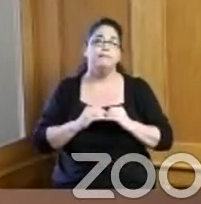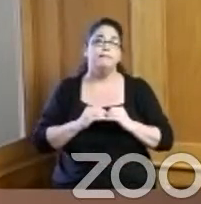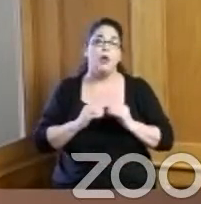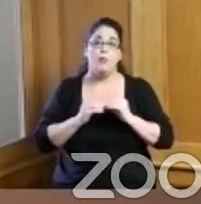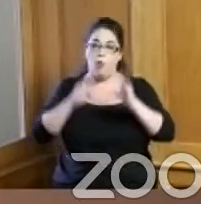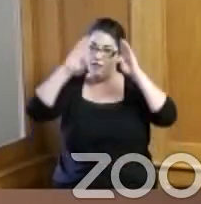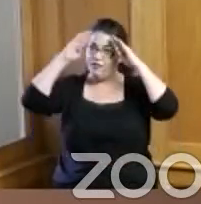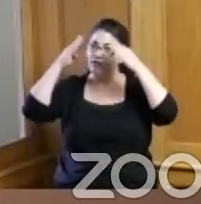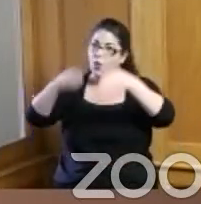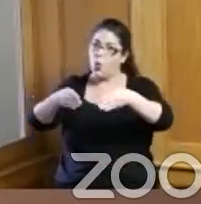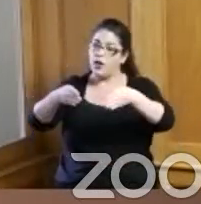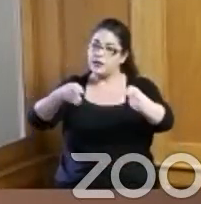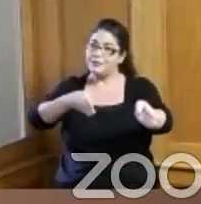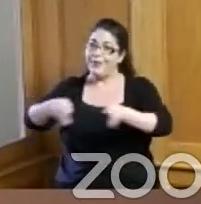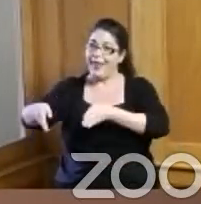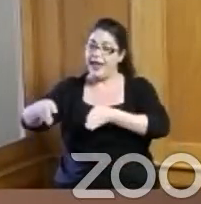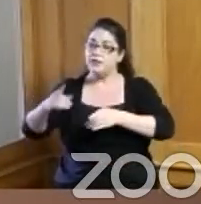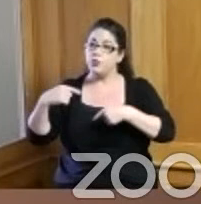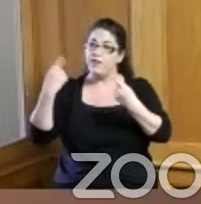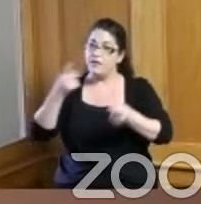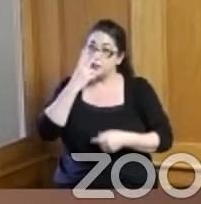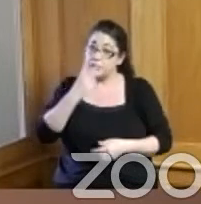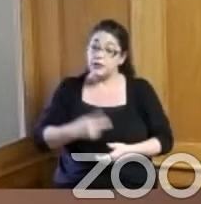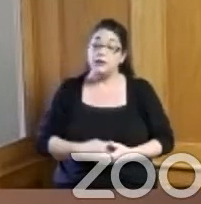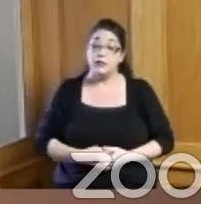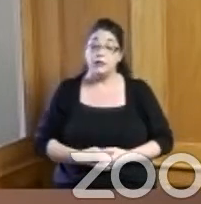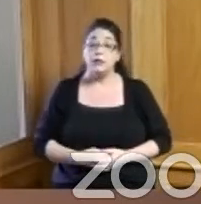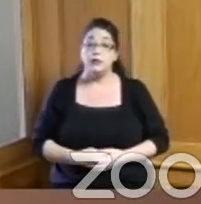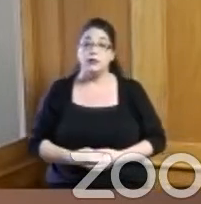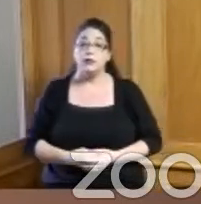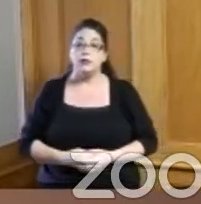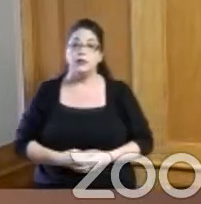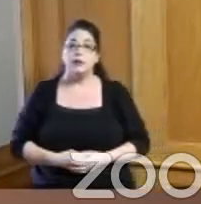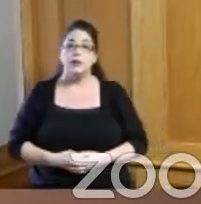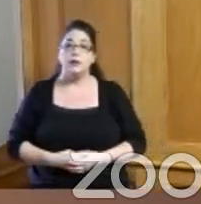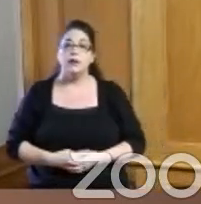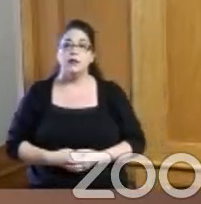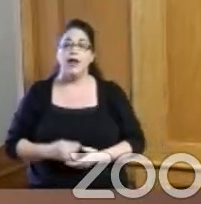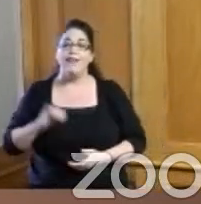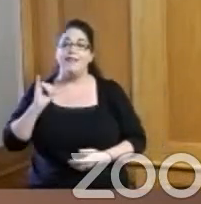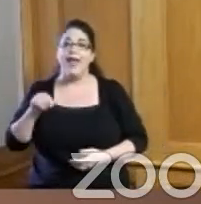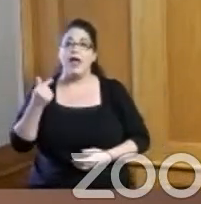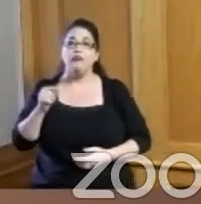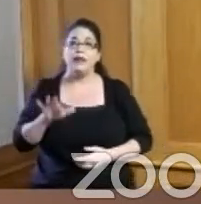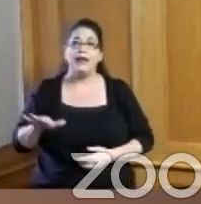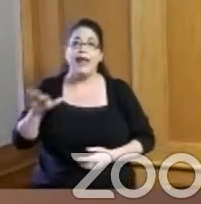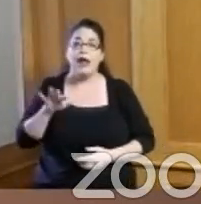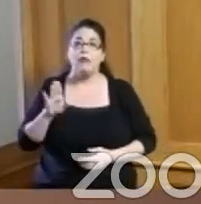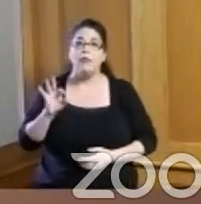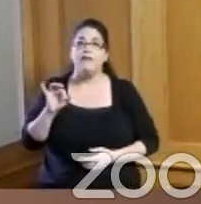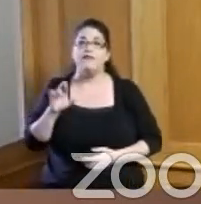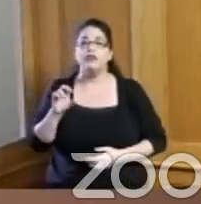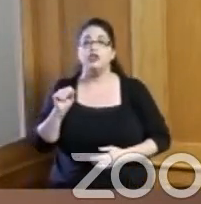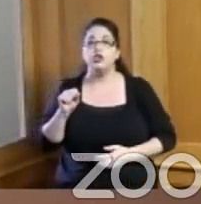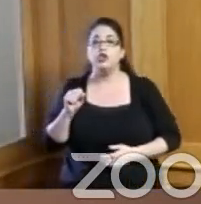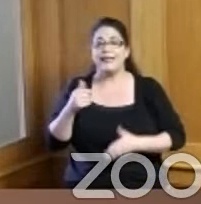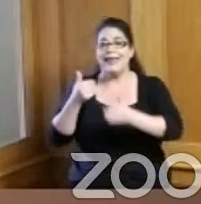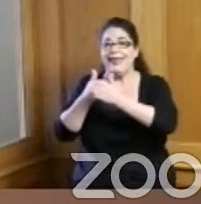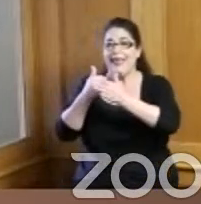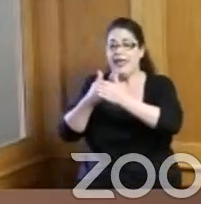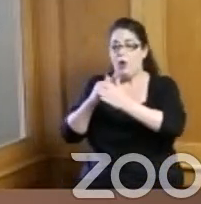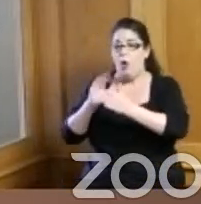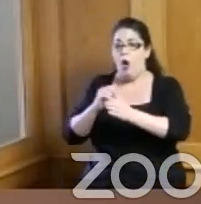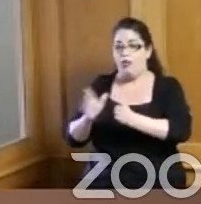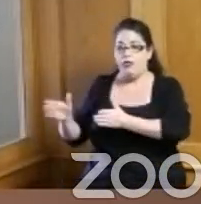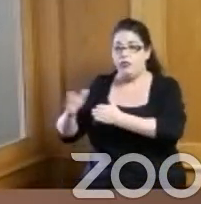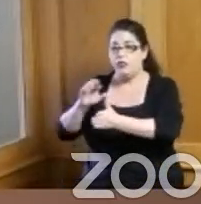open space conscious plans that we've ever seen. The riparian buffers are being maintained along all the creeks that go through the